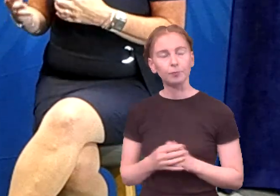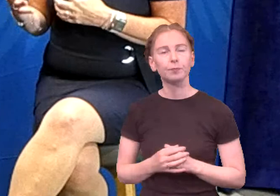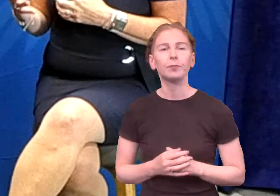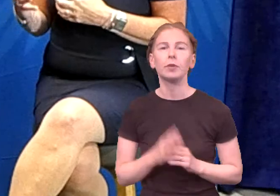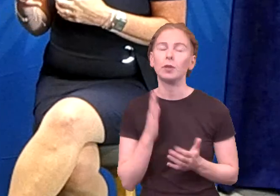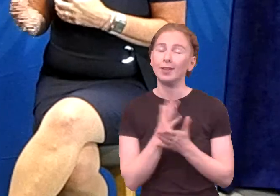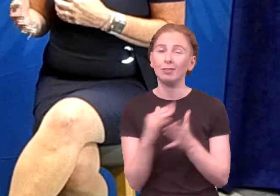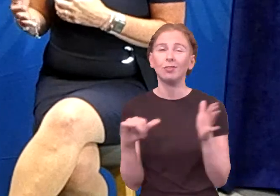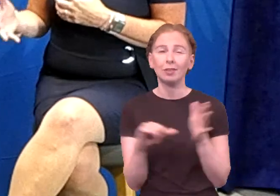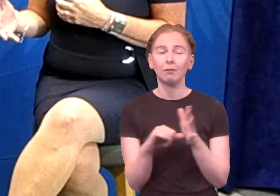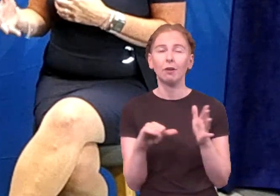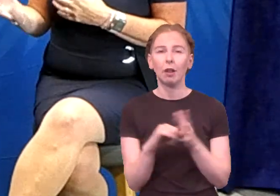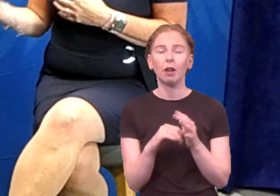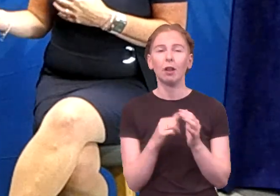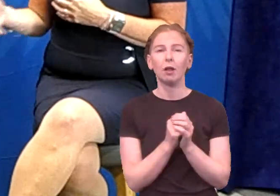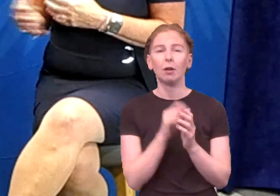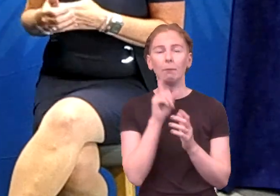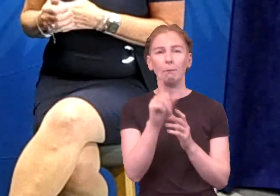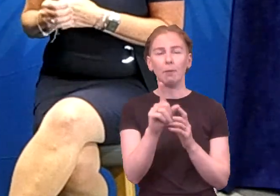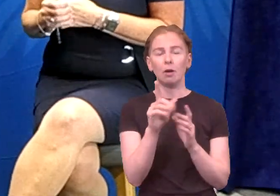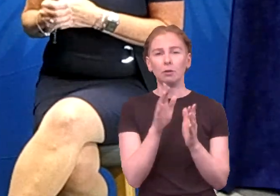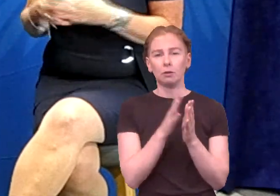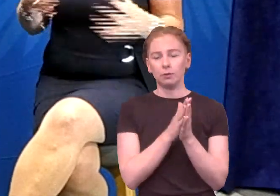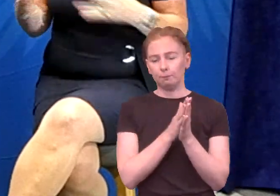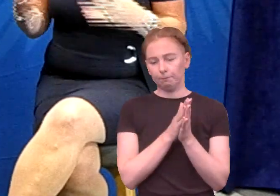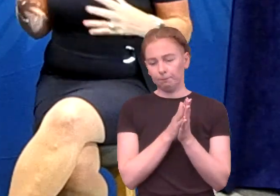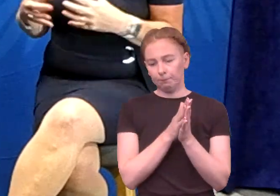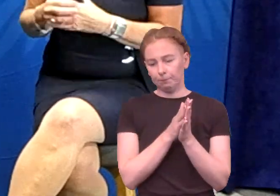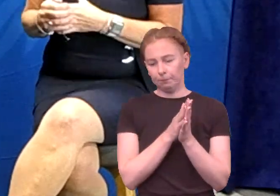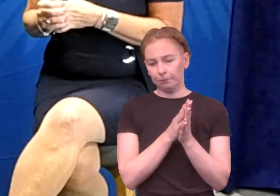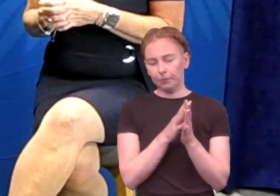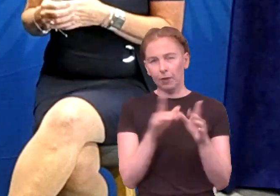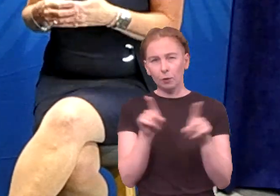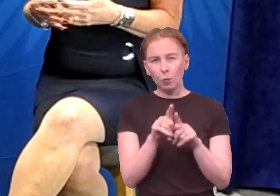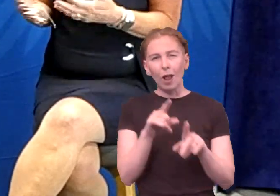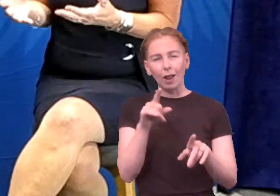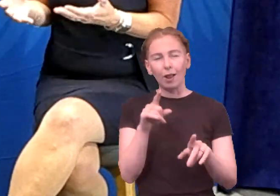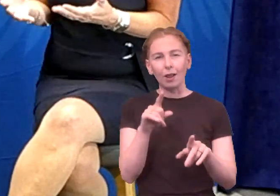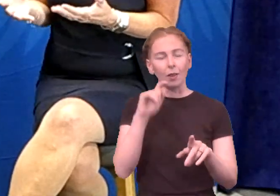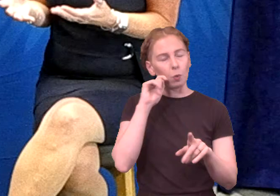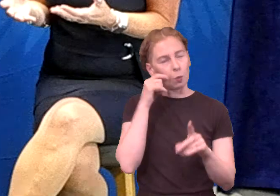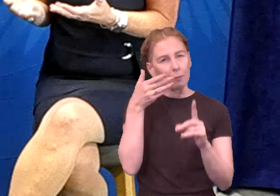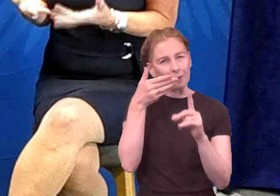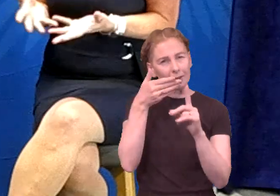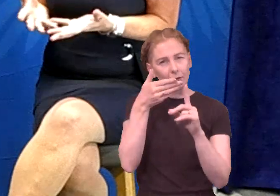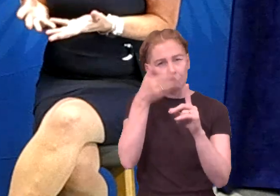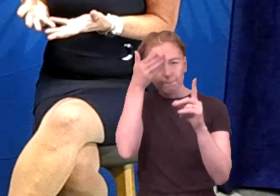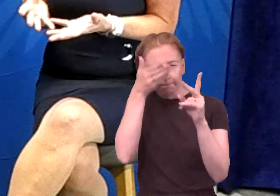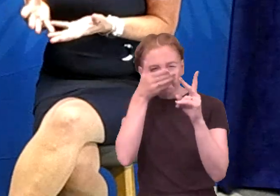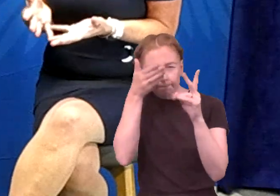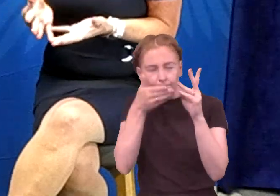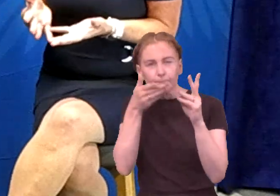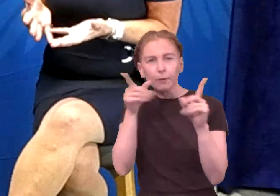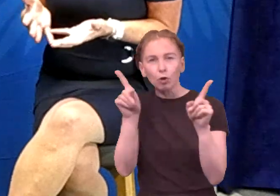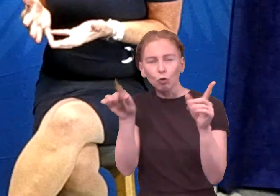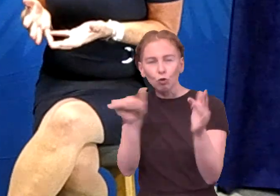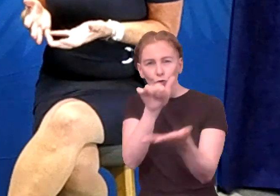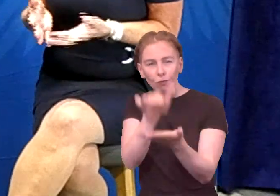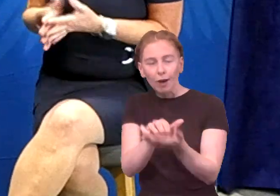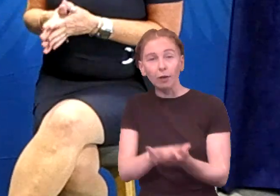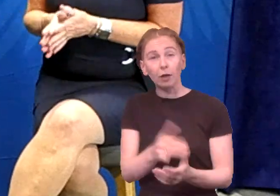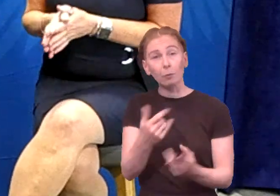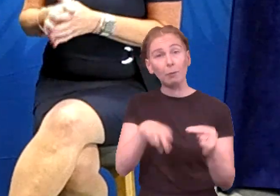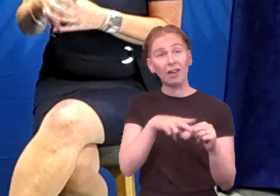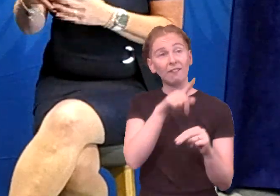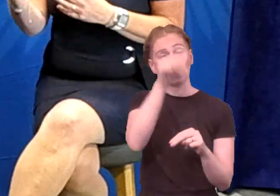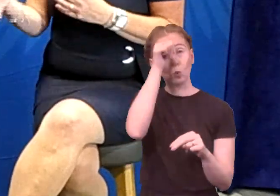there are often signs that it's not quite right. Again, because the wages aren't maybe as high as they